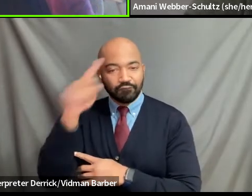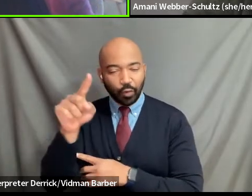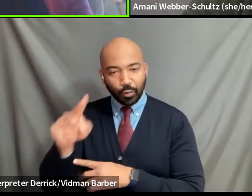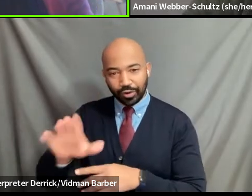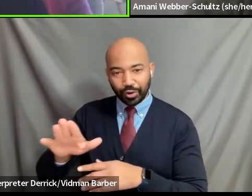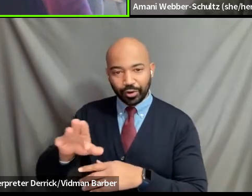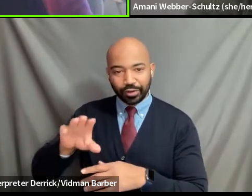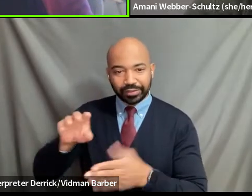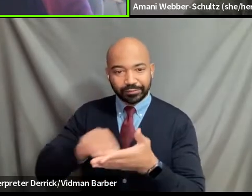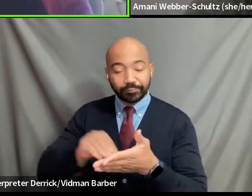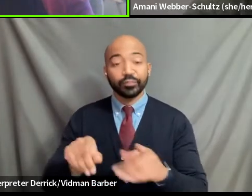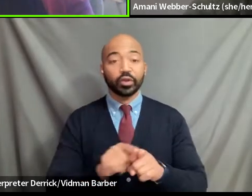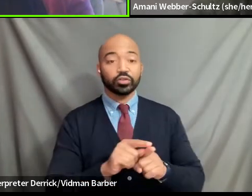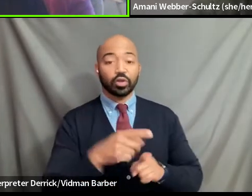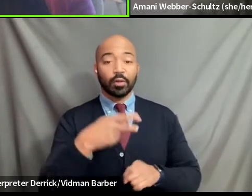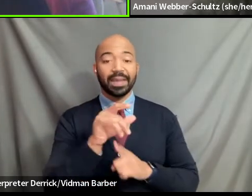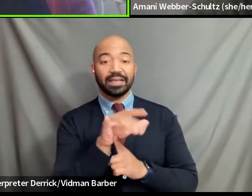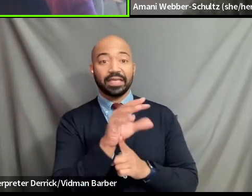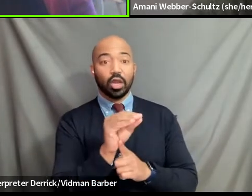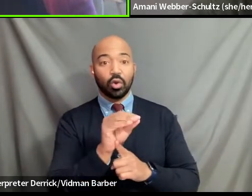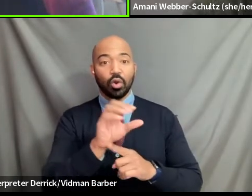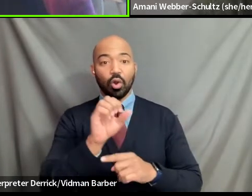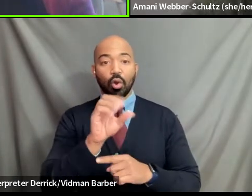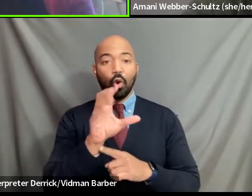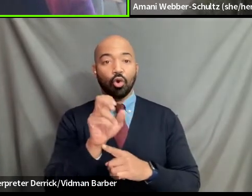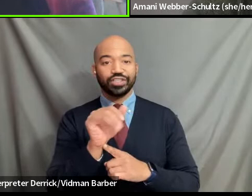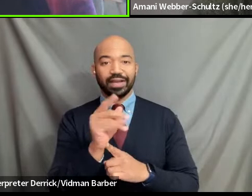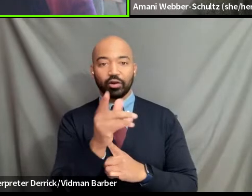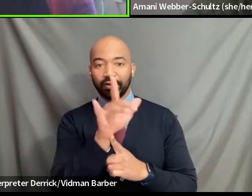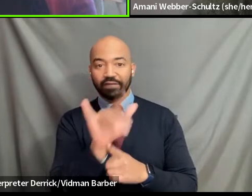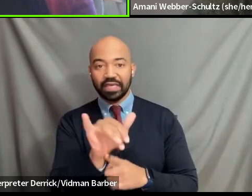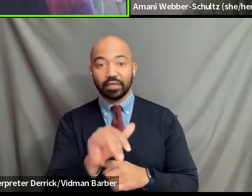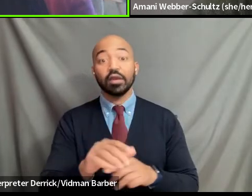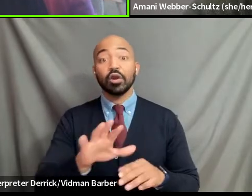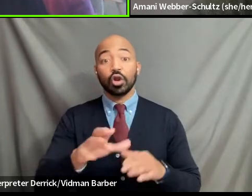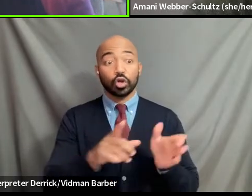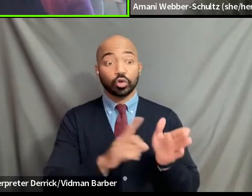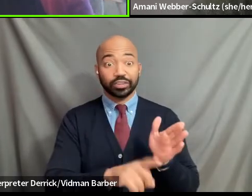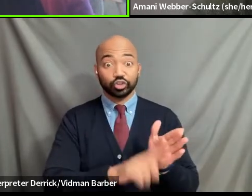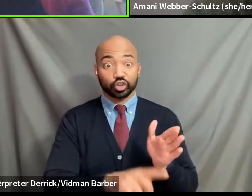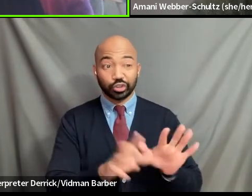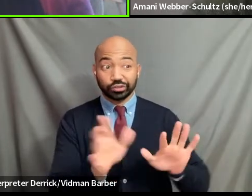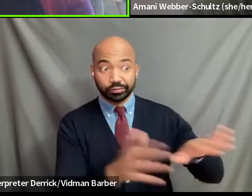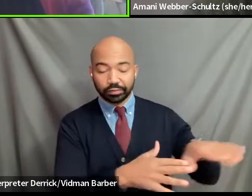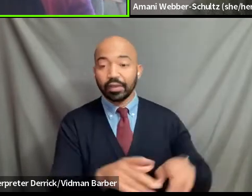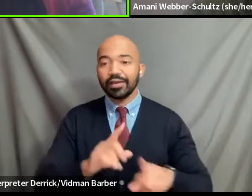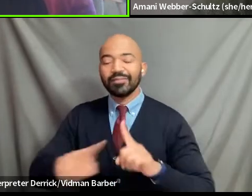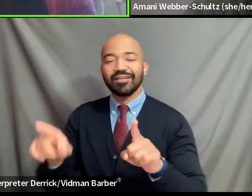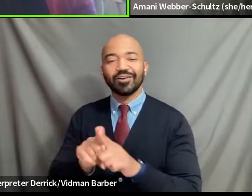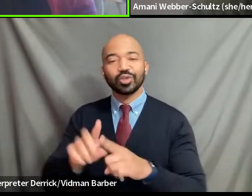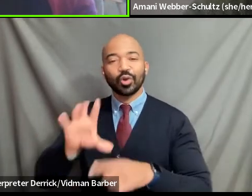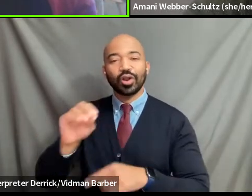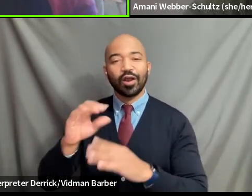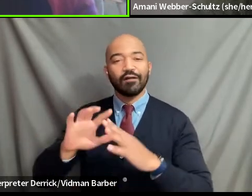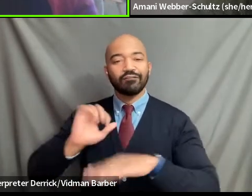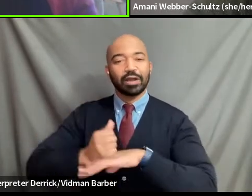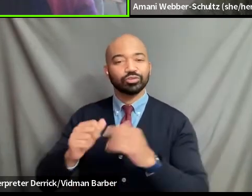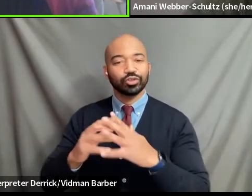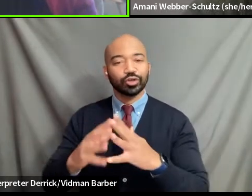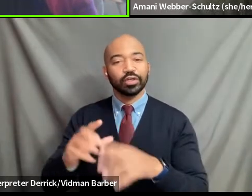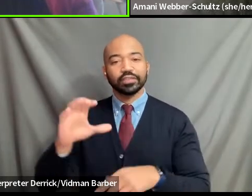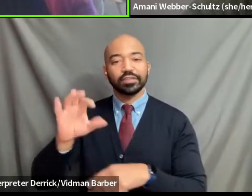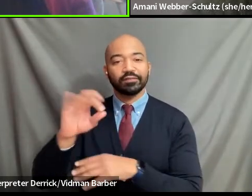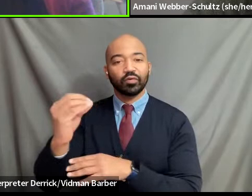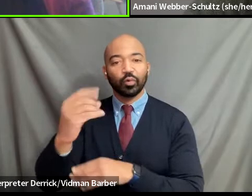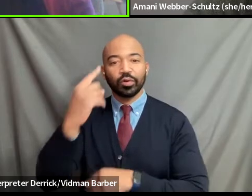in paleoceanography. And outside of her research, Imani is a co-founder and the chief financial